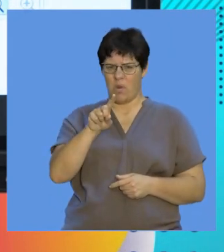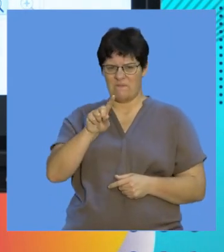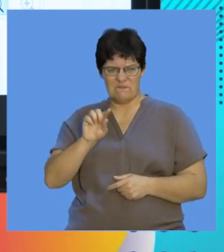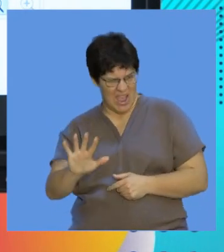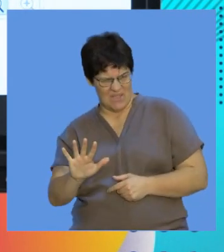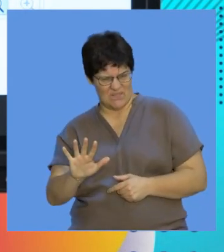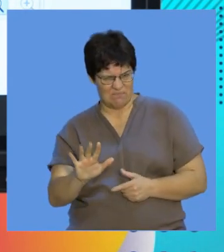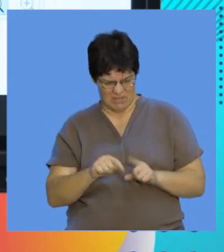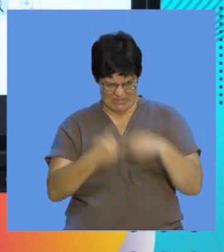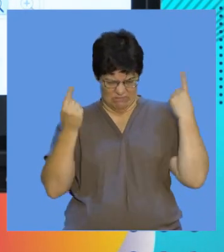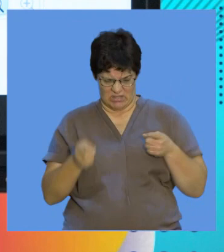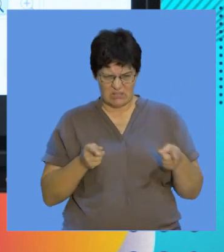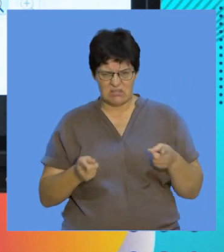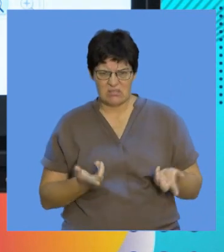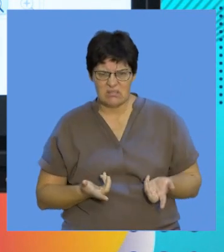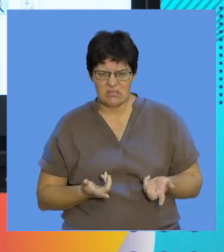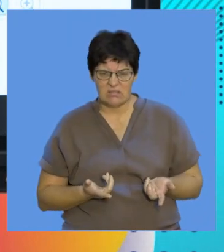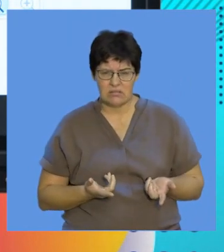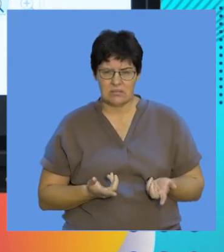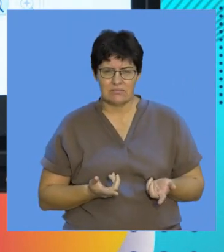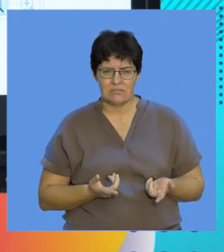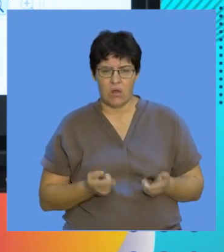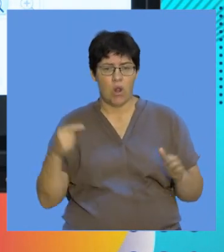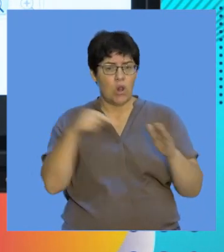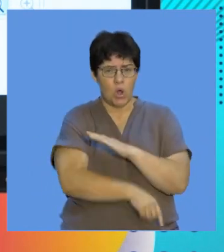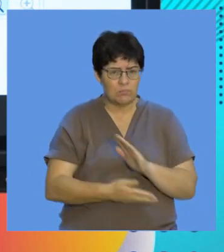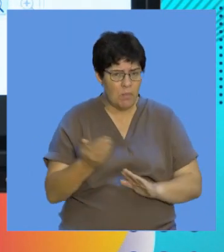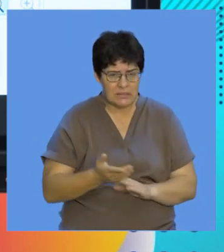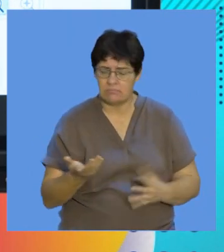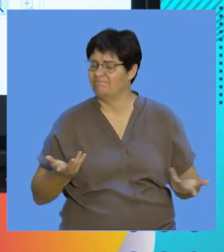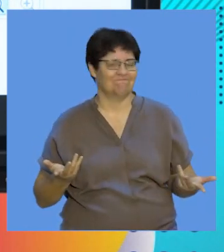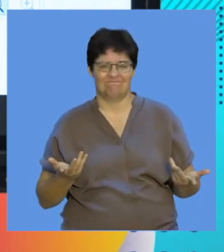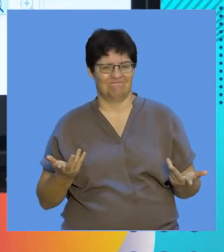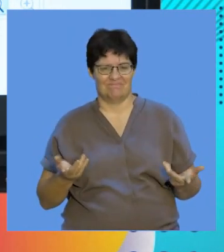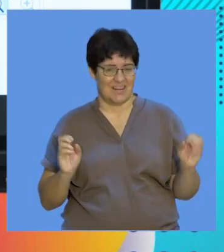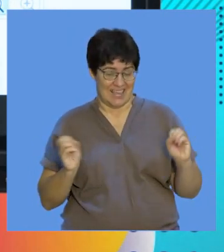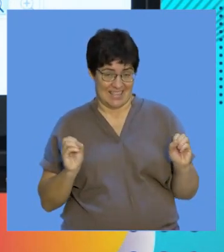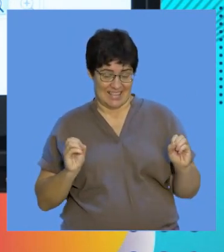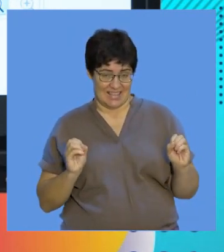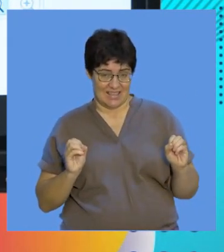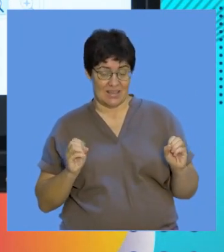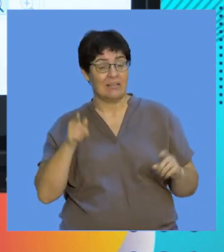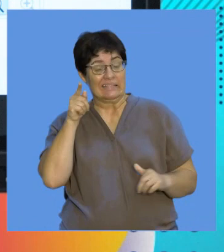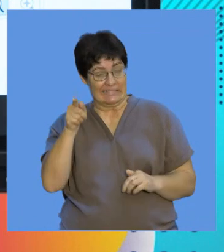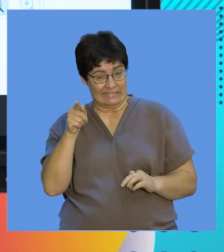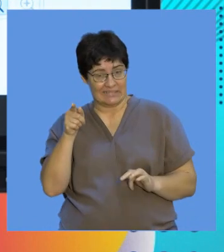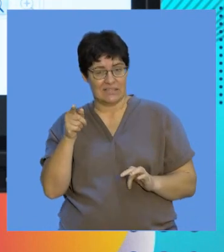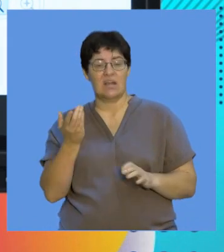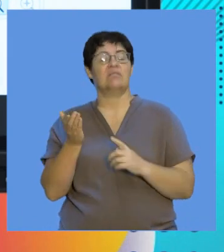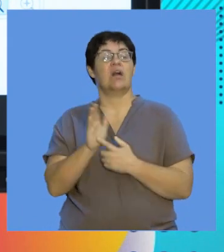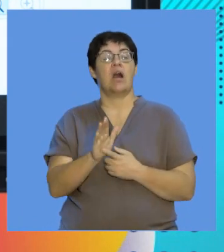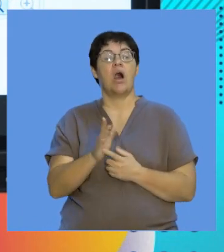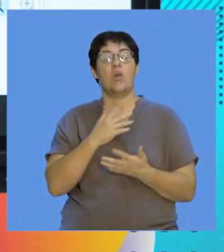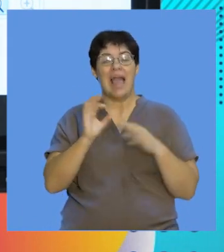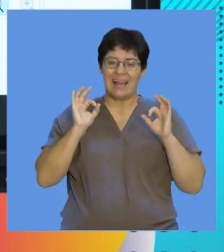1.15. I haven't lost momentum. My simulation can only give me